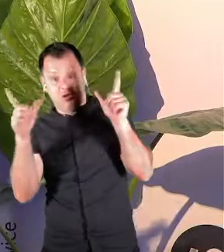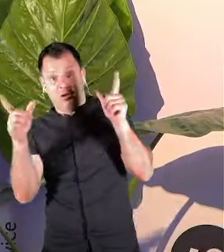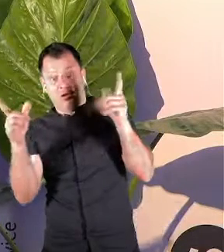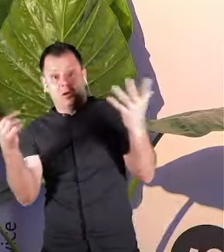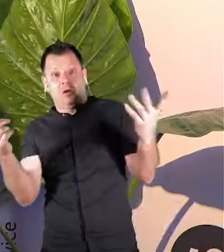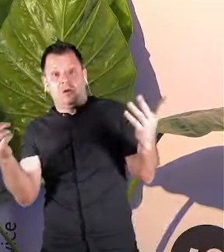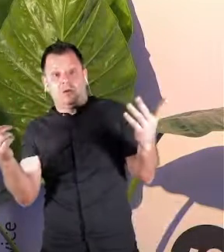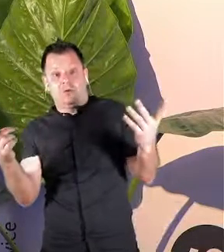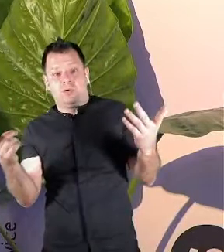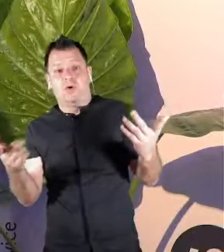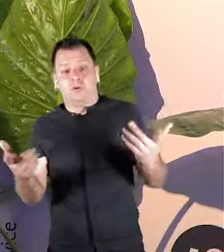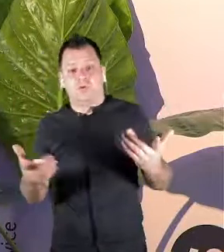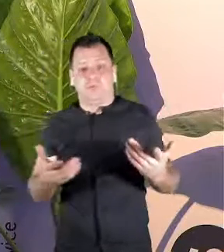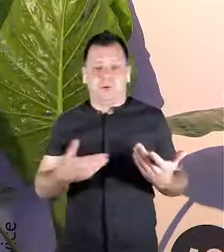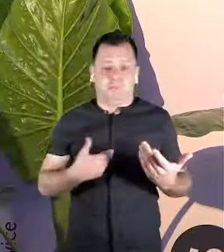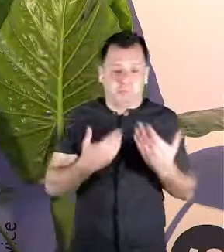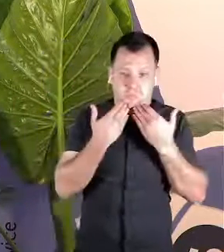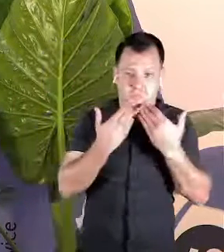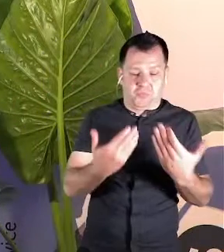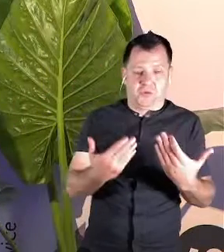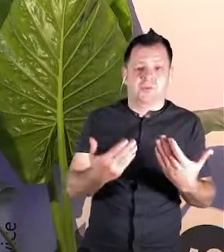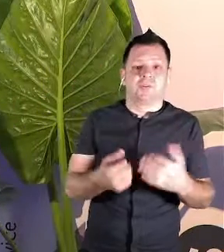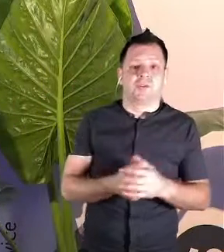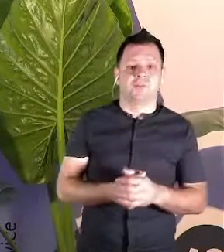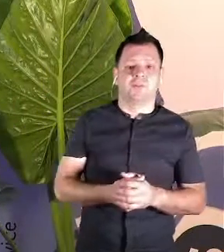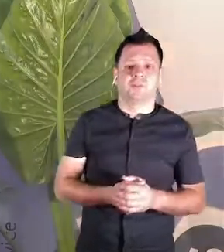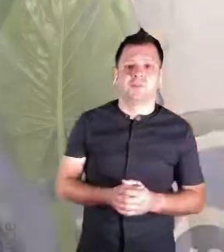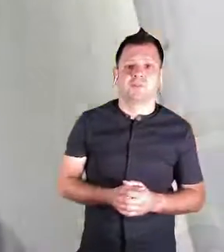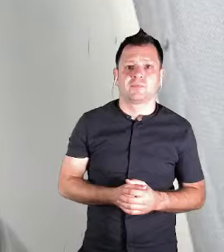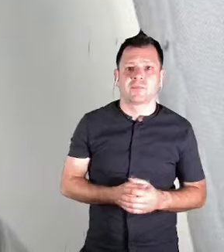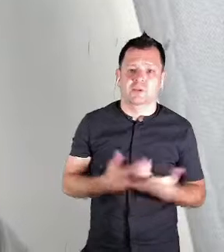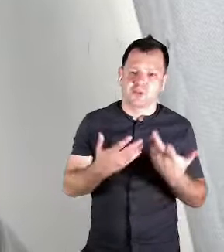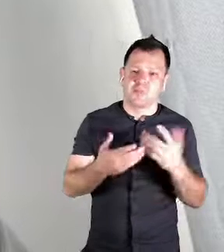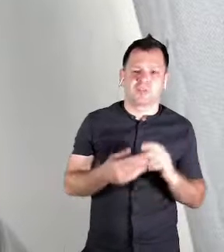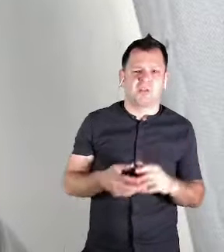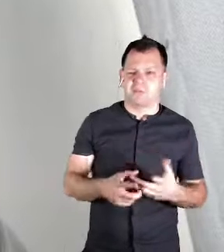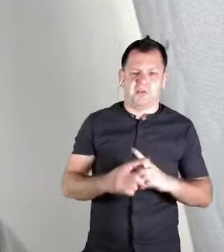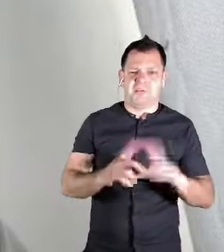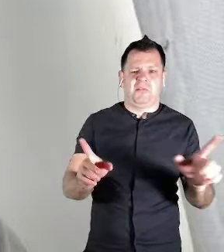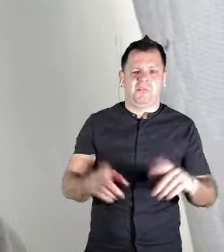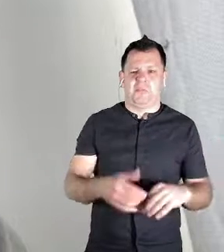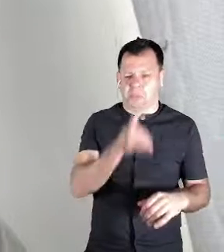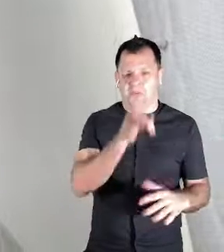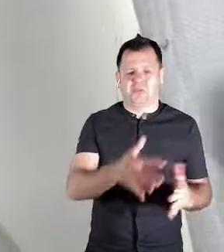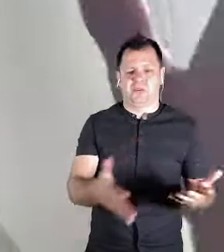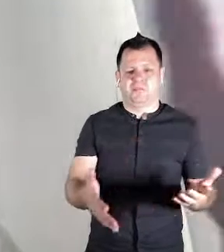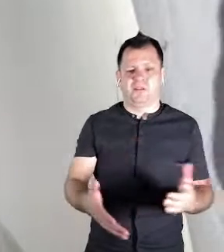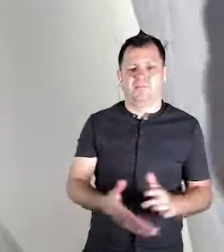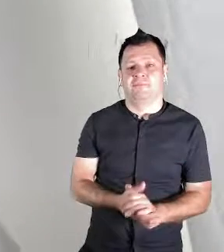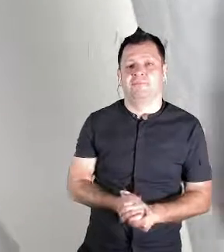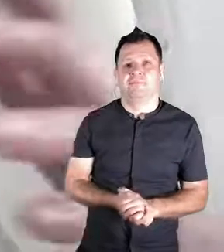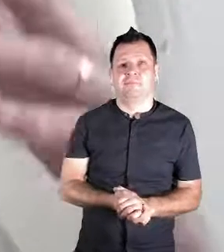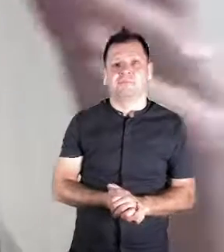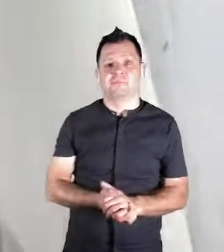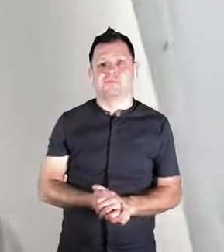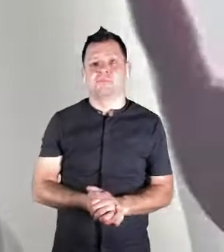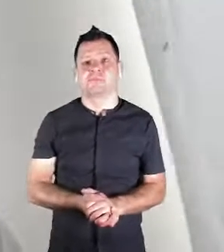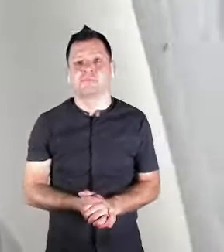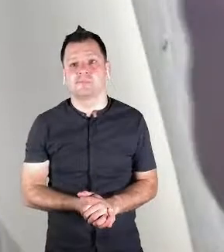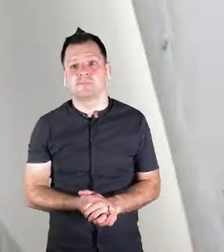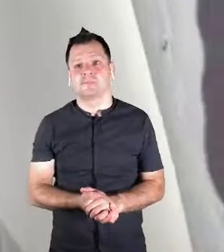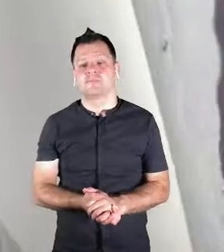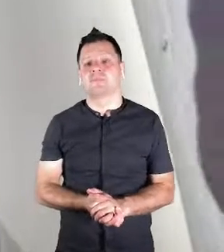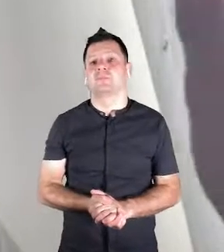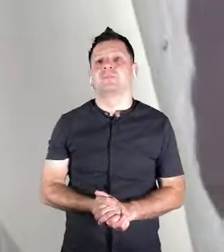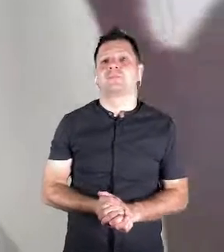in a denial? Yeah, well, I would say that the debate about